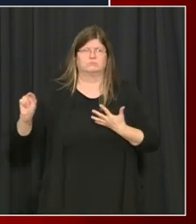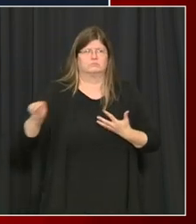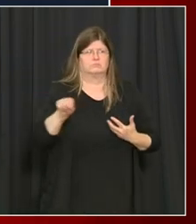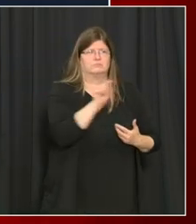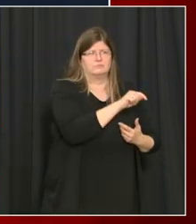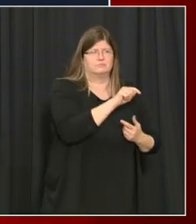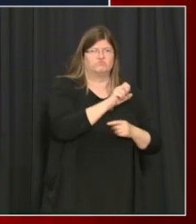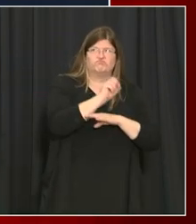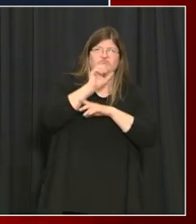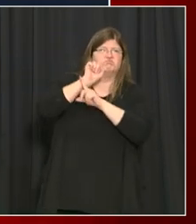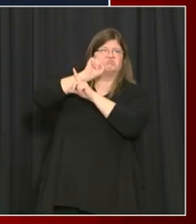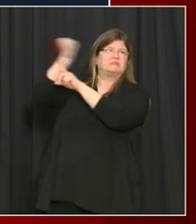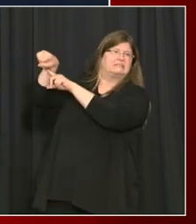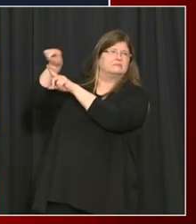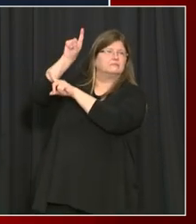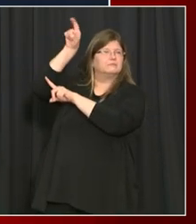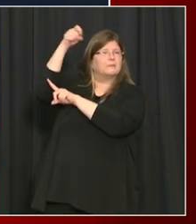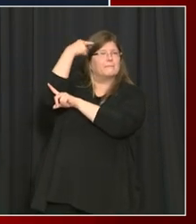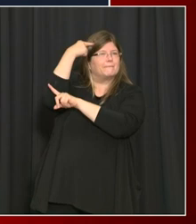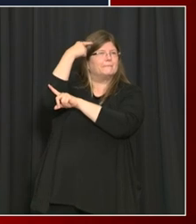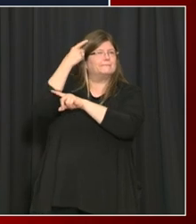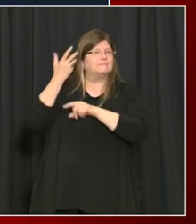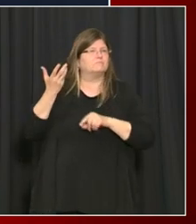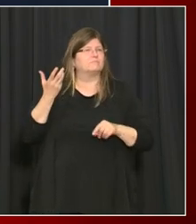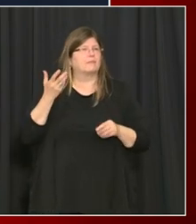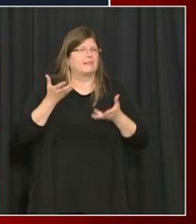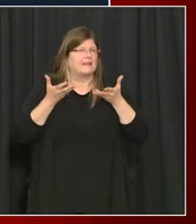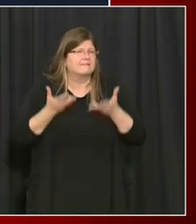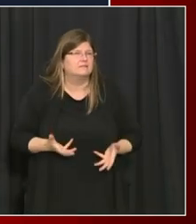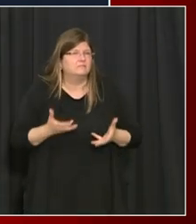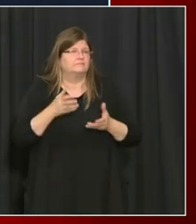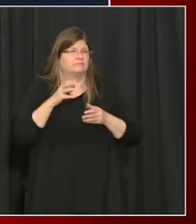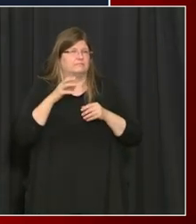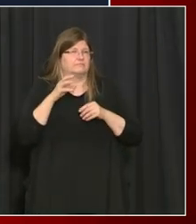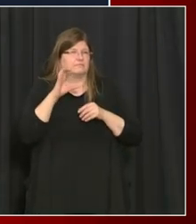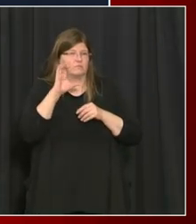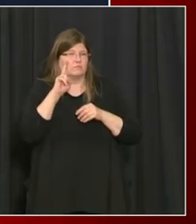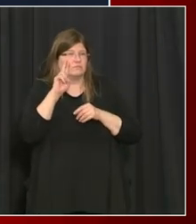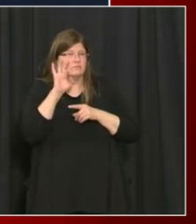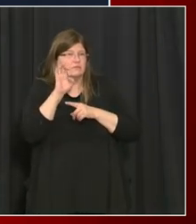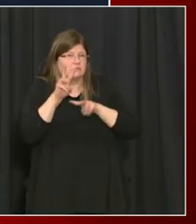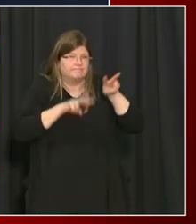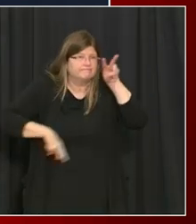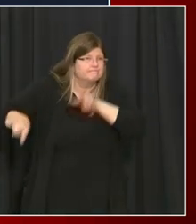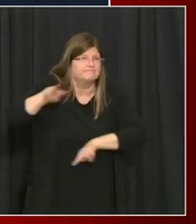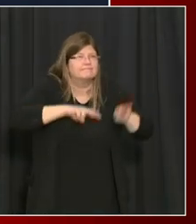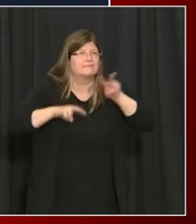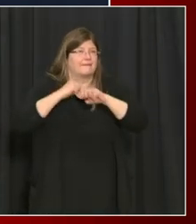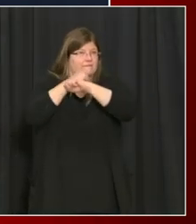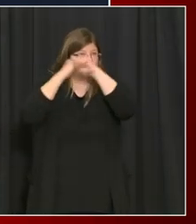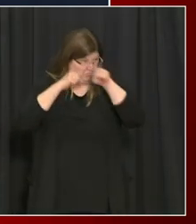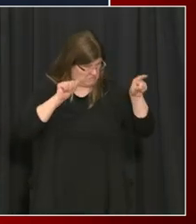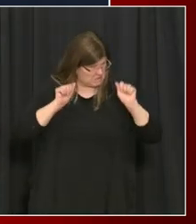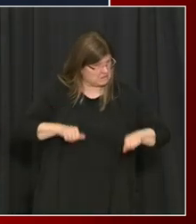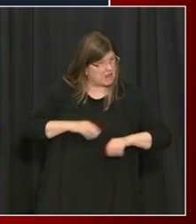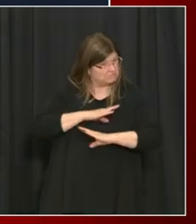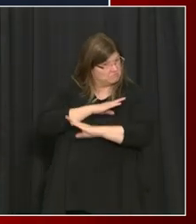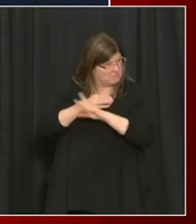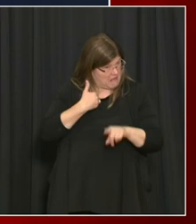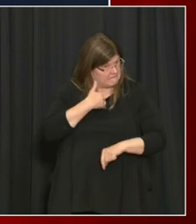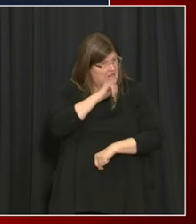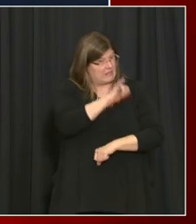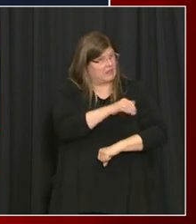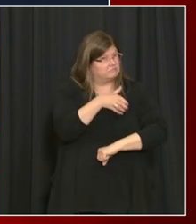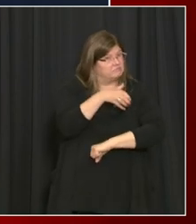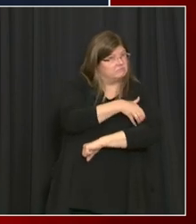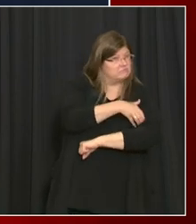with the fireworks, is there a way, or are you contemplating a way that you would restrict people from coming into the city, much like you